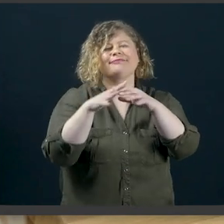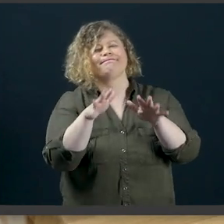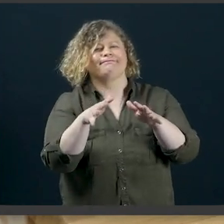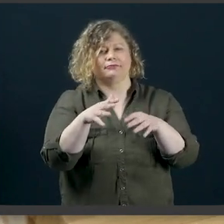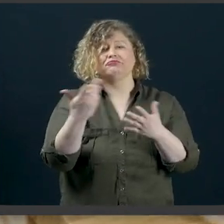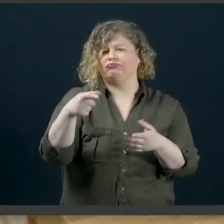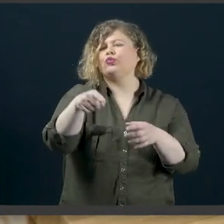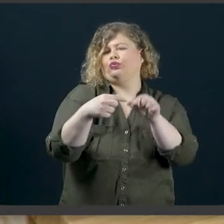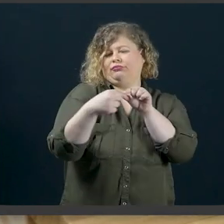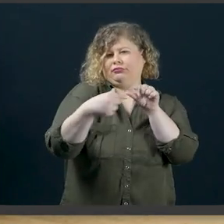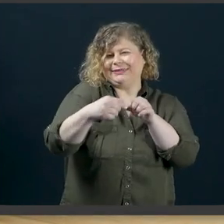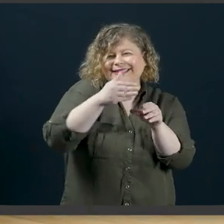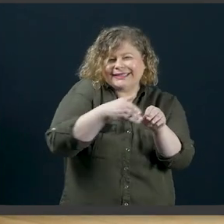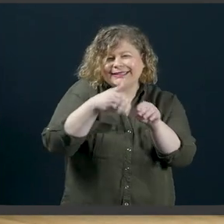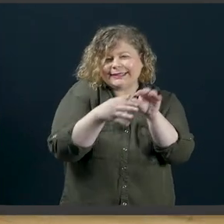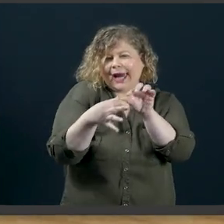Thin strips